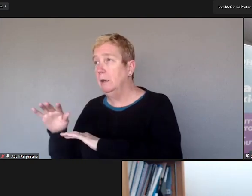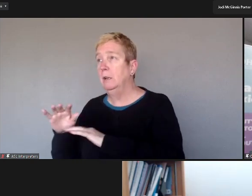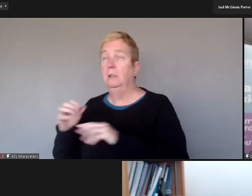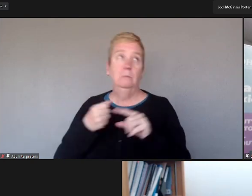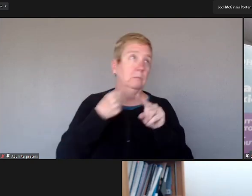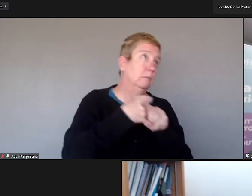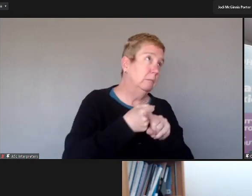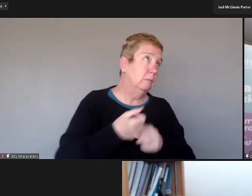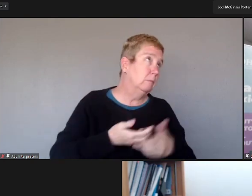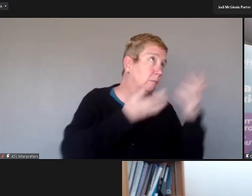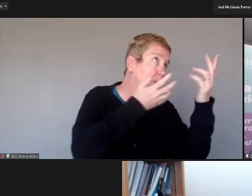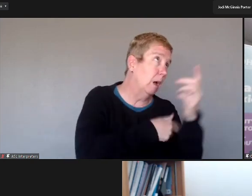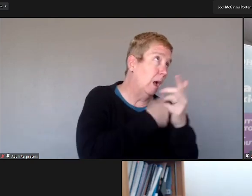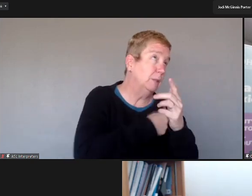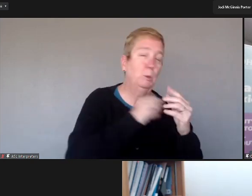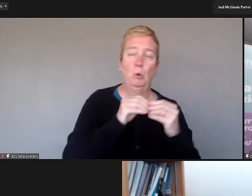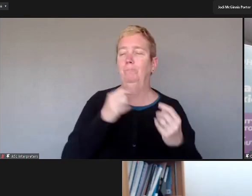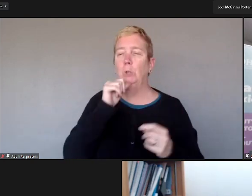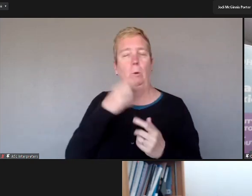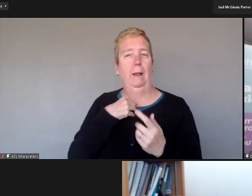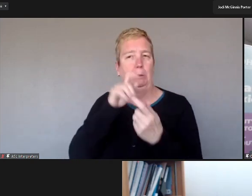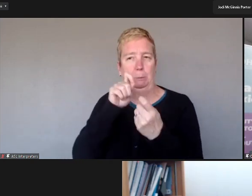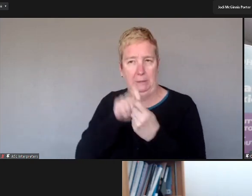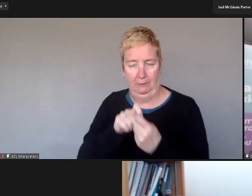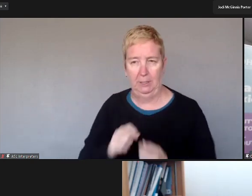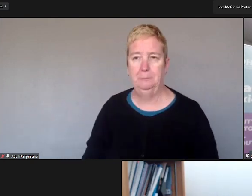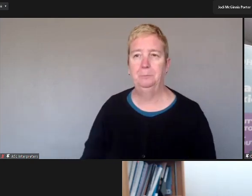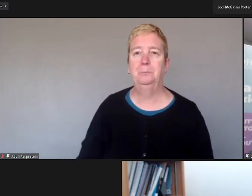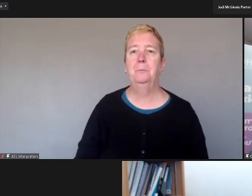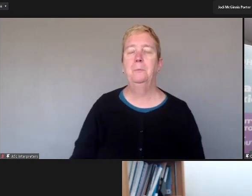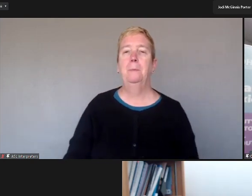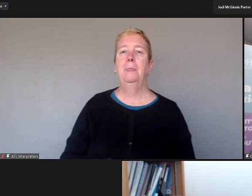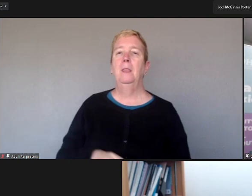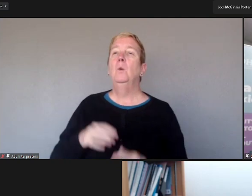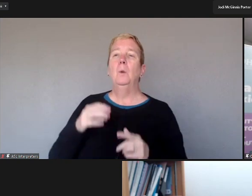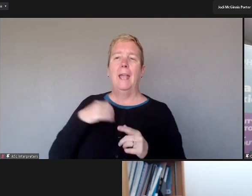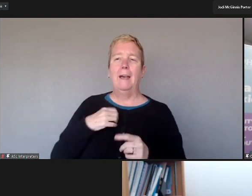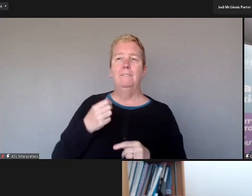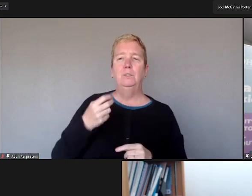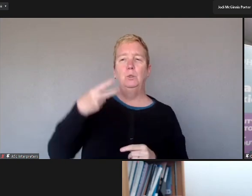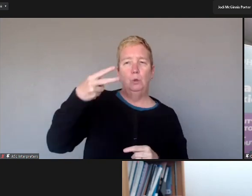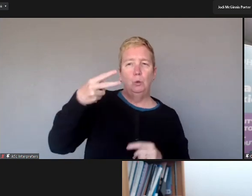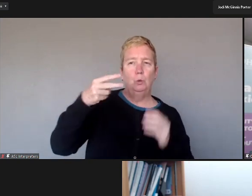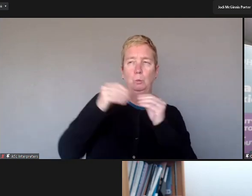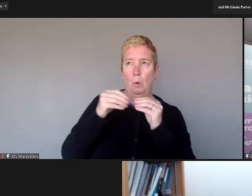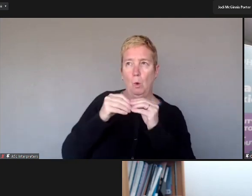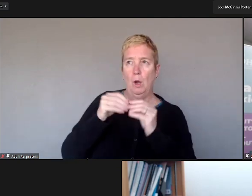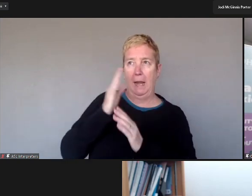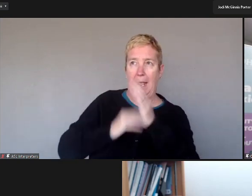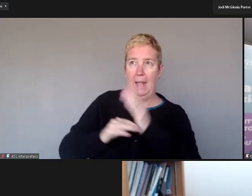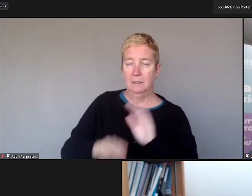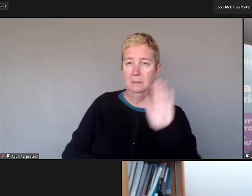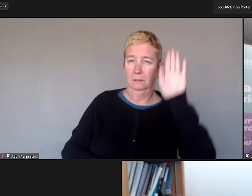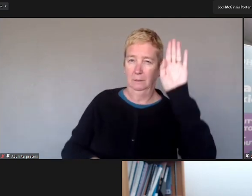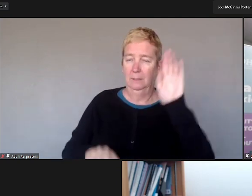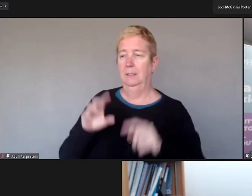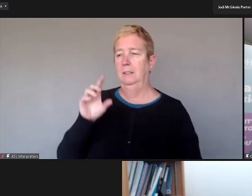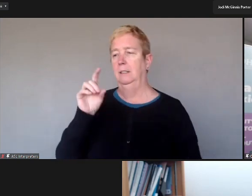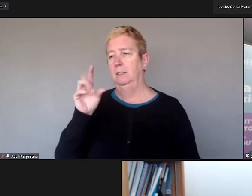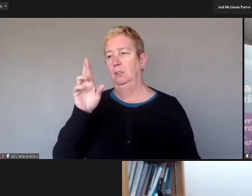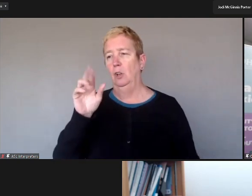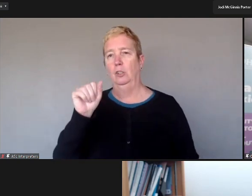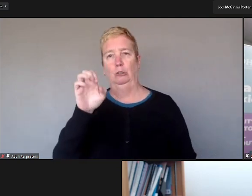raised. Dr. Scrace got permission to stay just a little bit longer. We'll take these two questions and we'll have